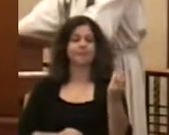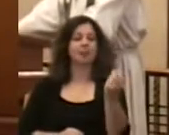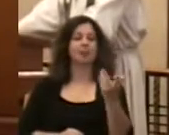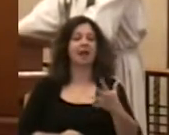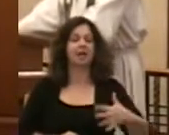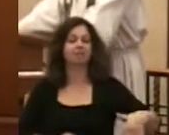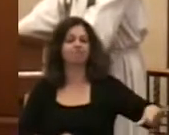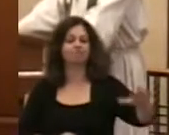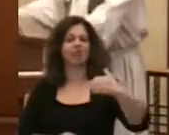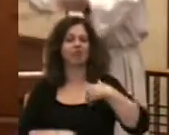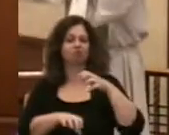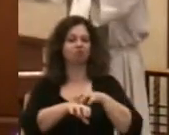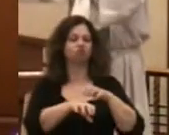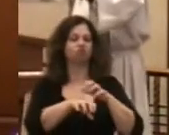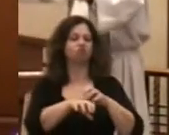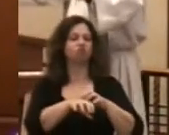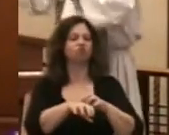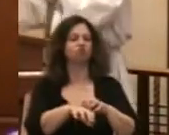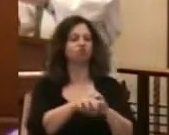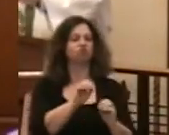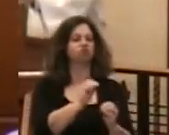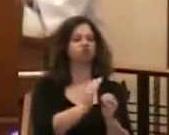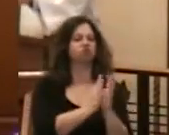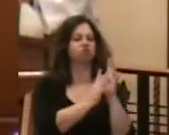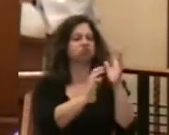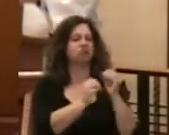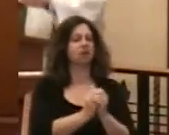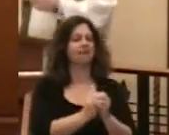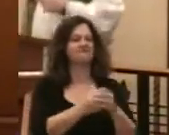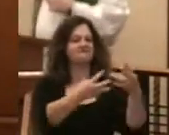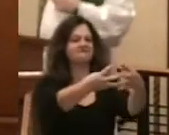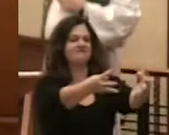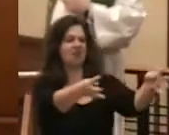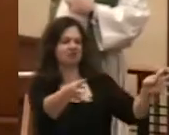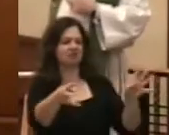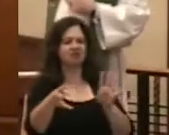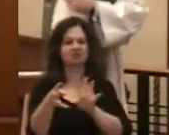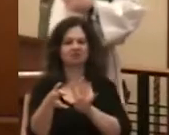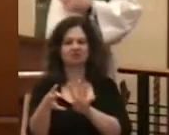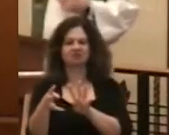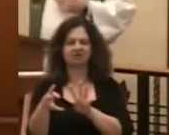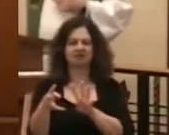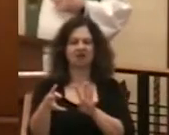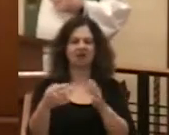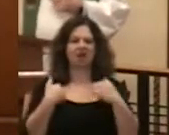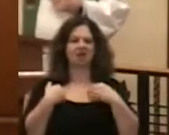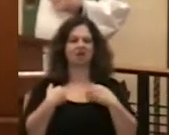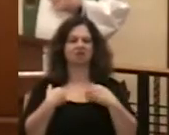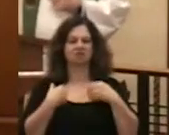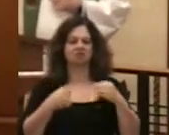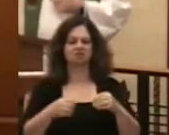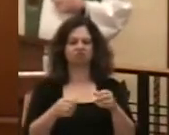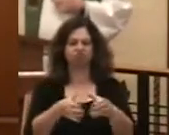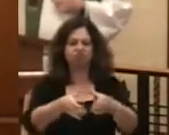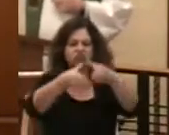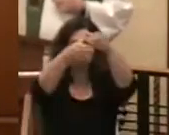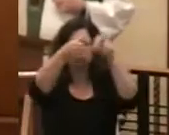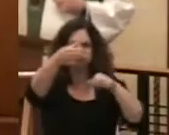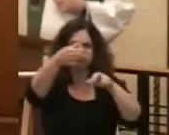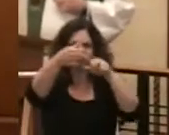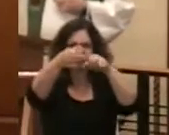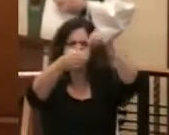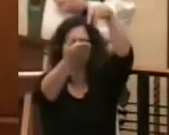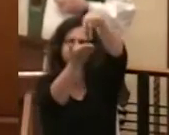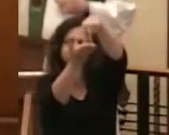a vineyard, put a fence around it, dug a wine press in it, and built a watchtower. Then he leased it to